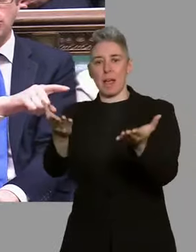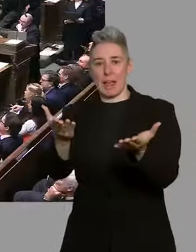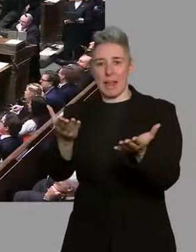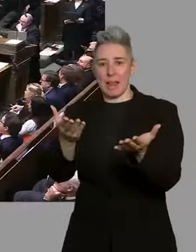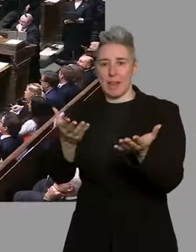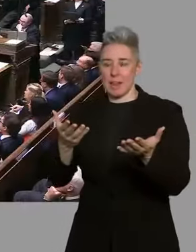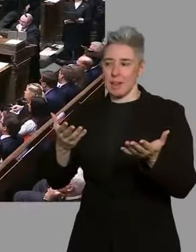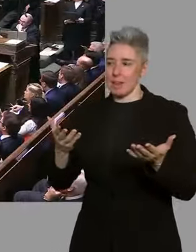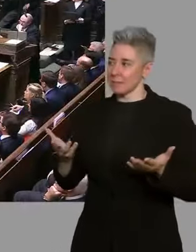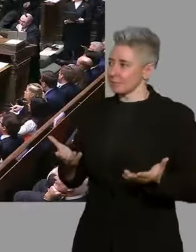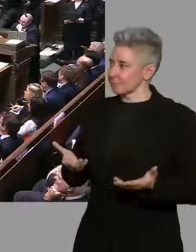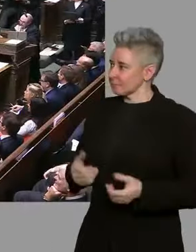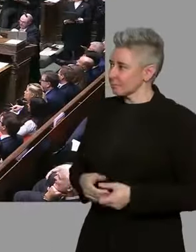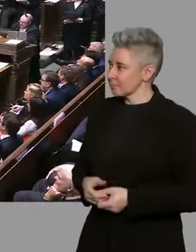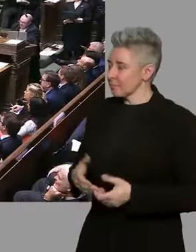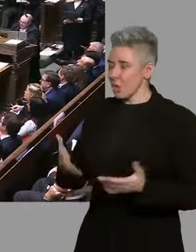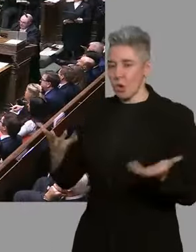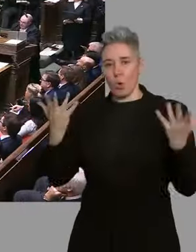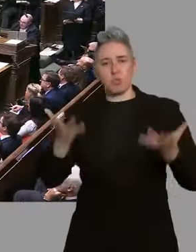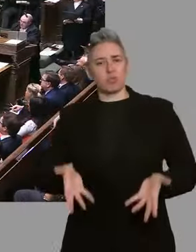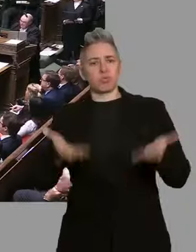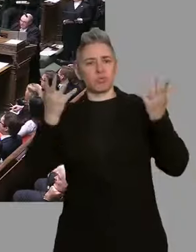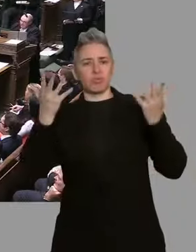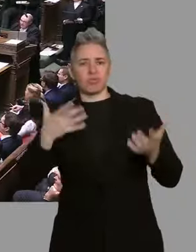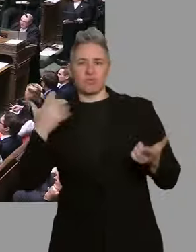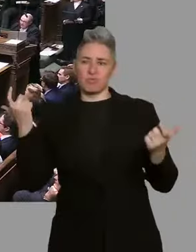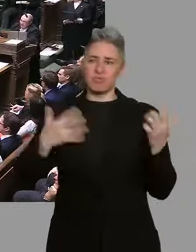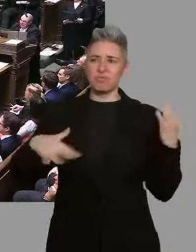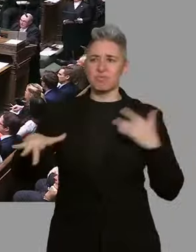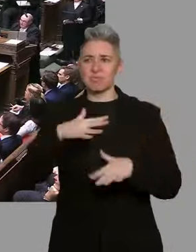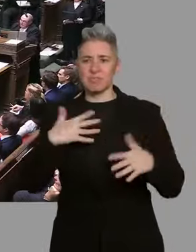And they don't care. And they don't care.